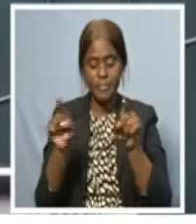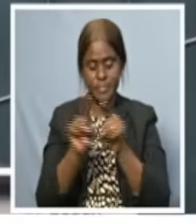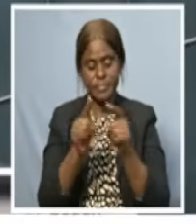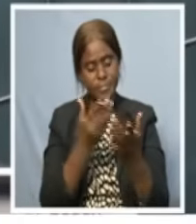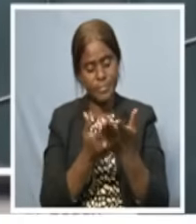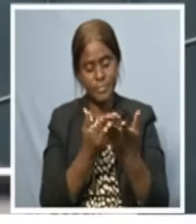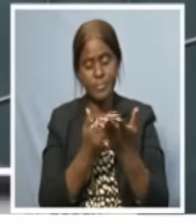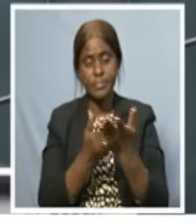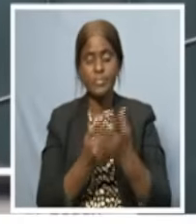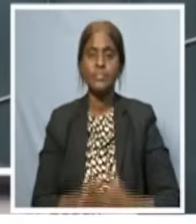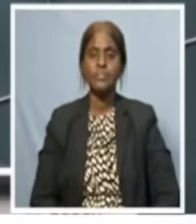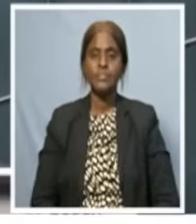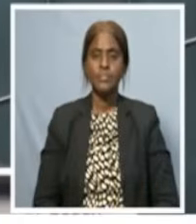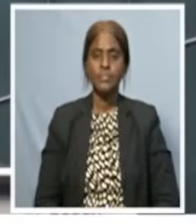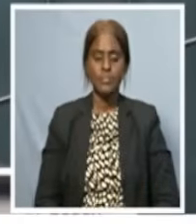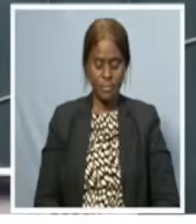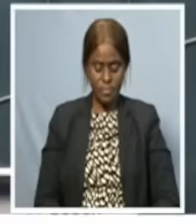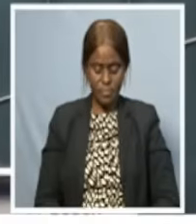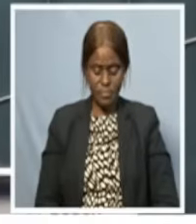considering that the